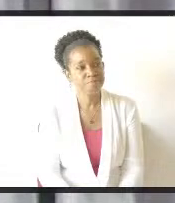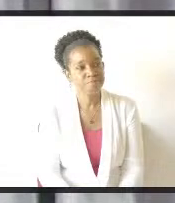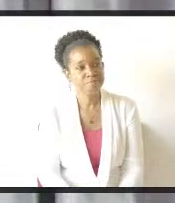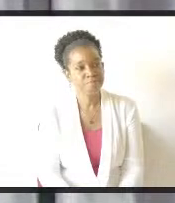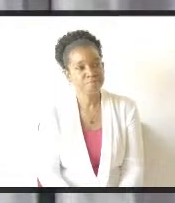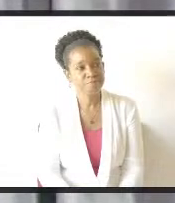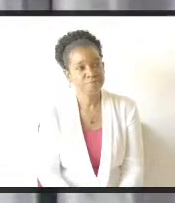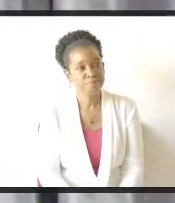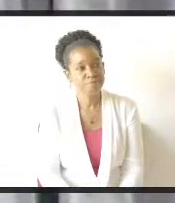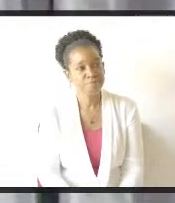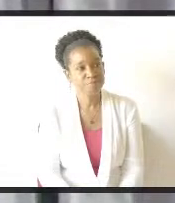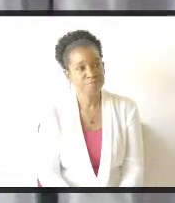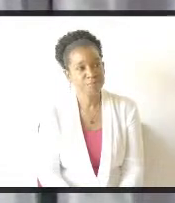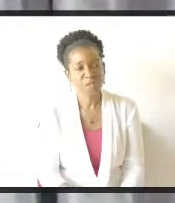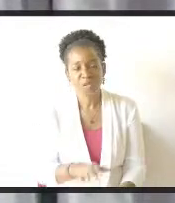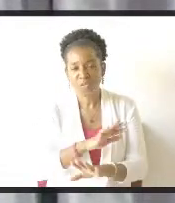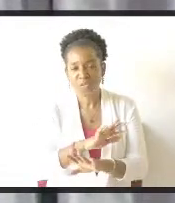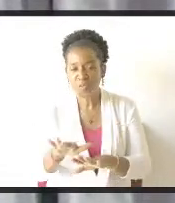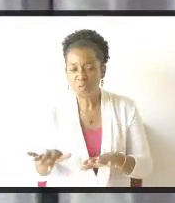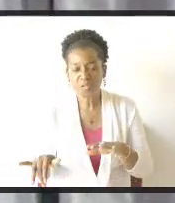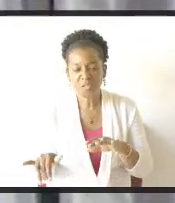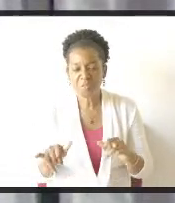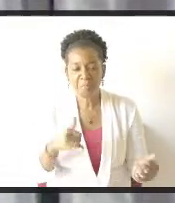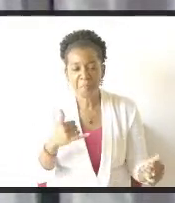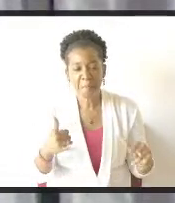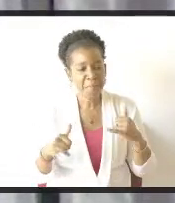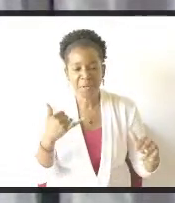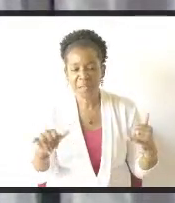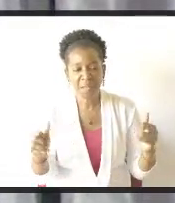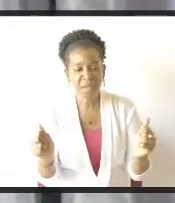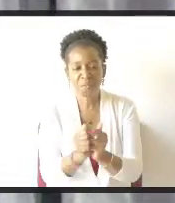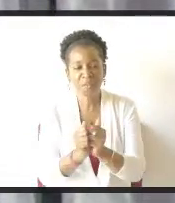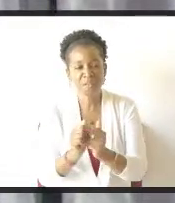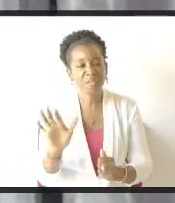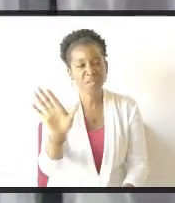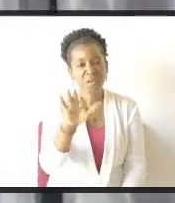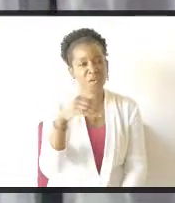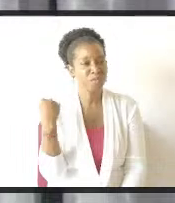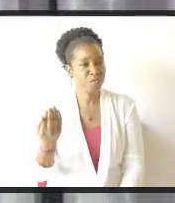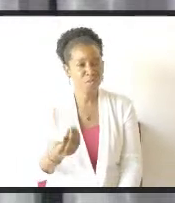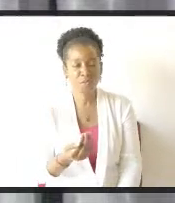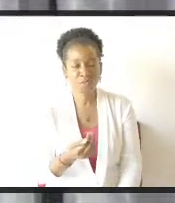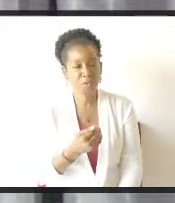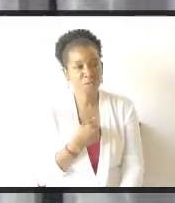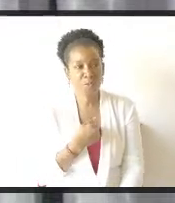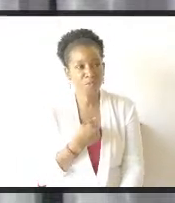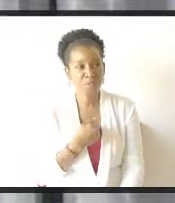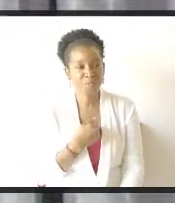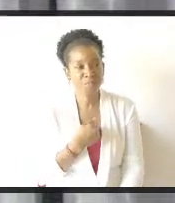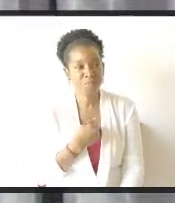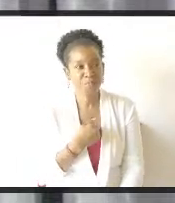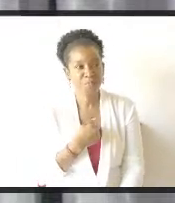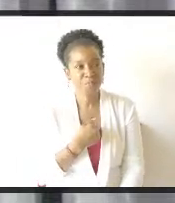Don't gamble with your soul. Even if you have $1 billion in the bank, your soul